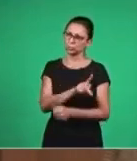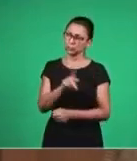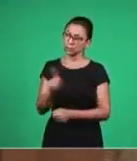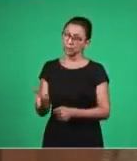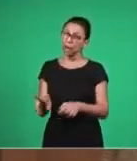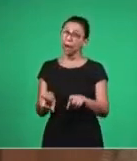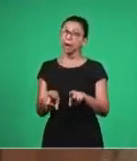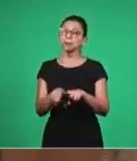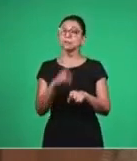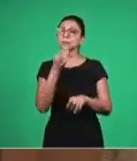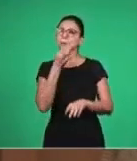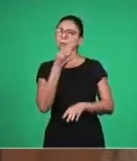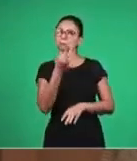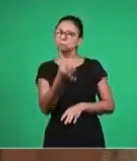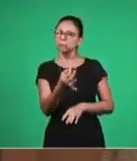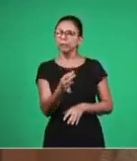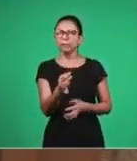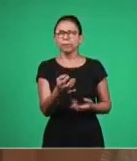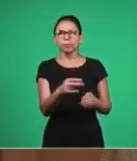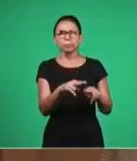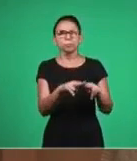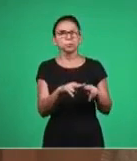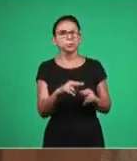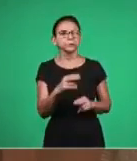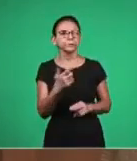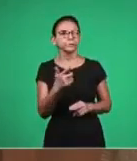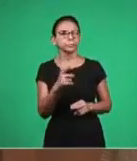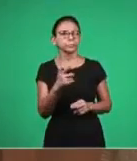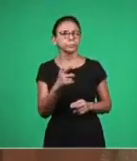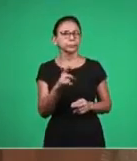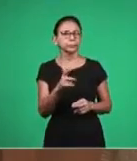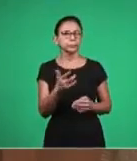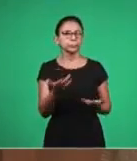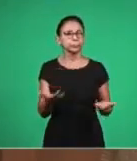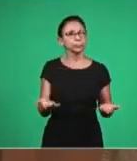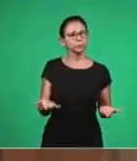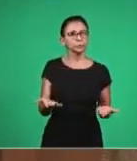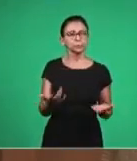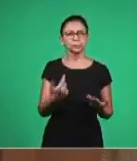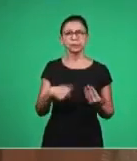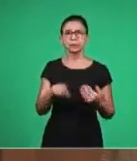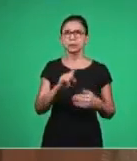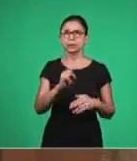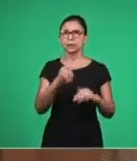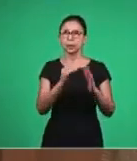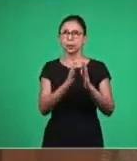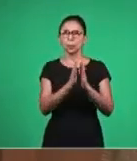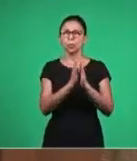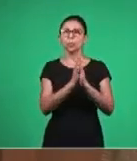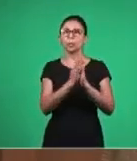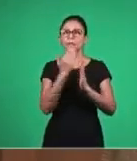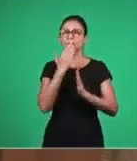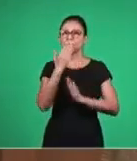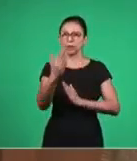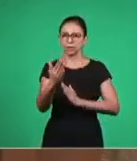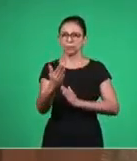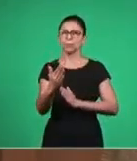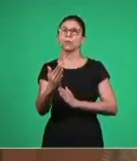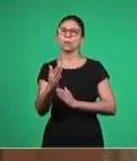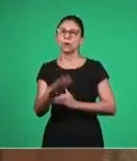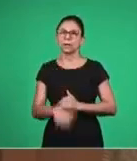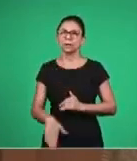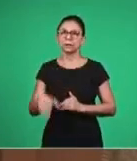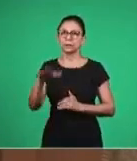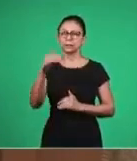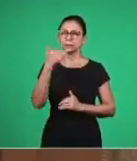teachers. We even suggest that in reason to not have a prayer of the for